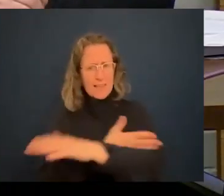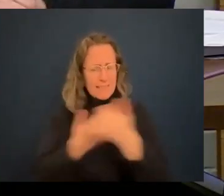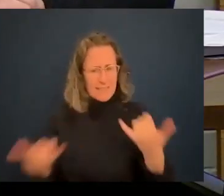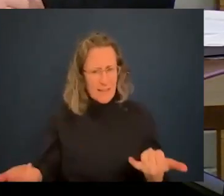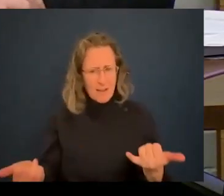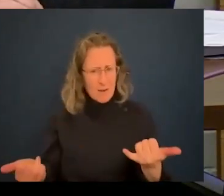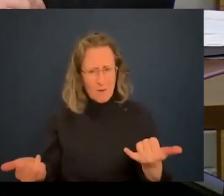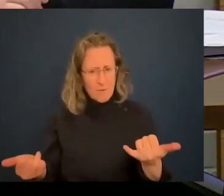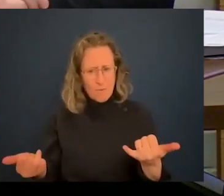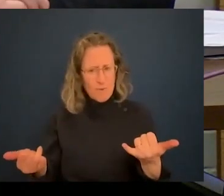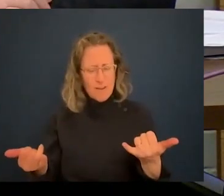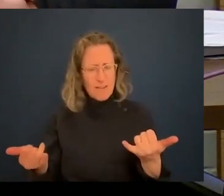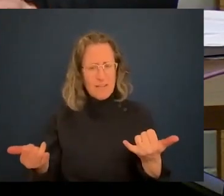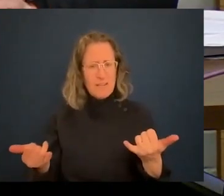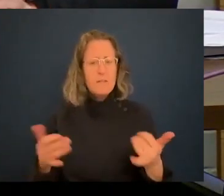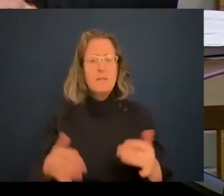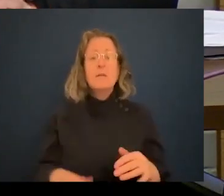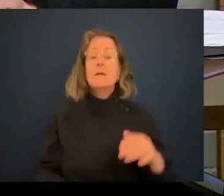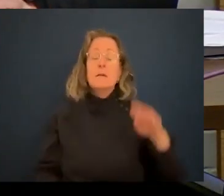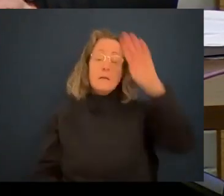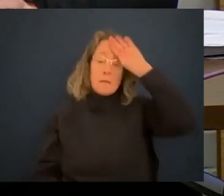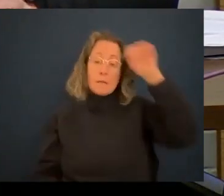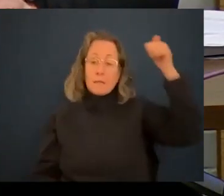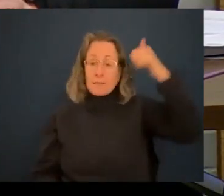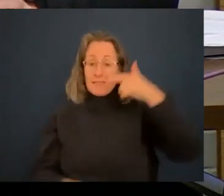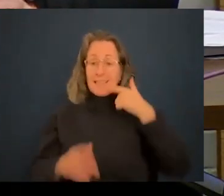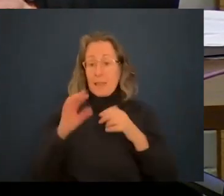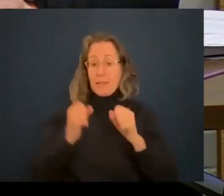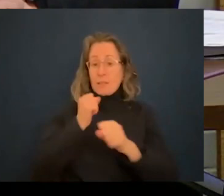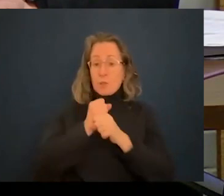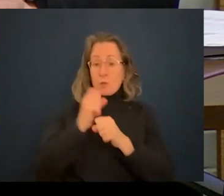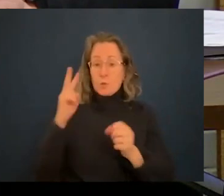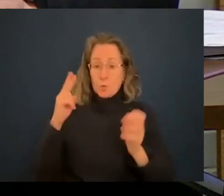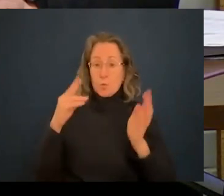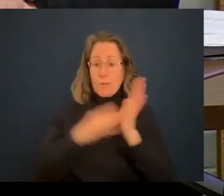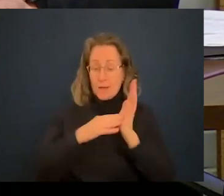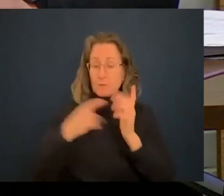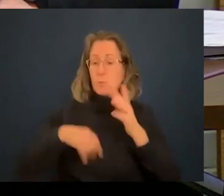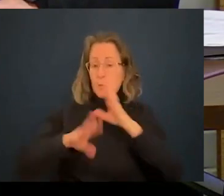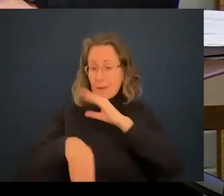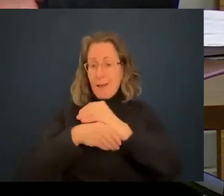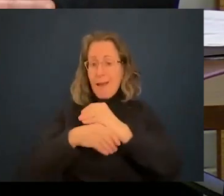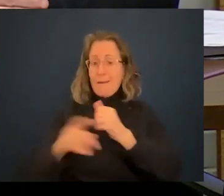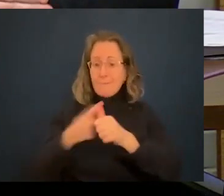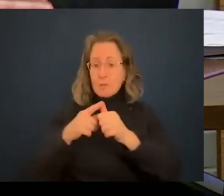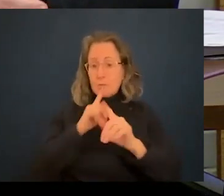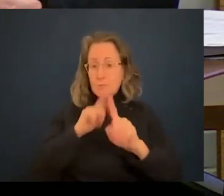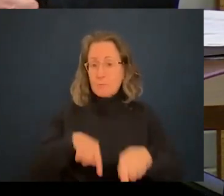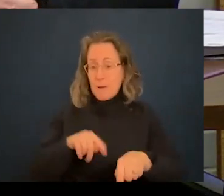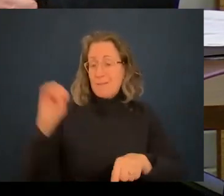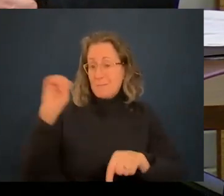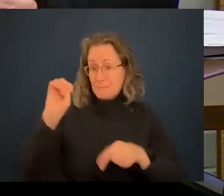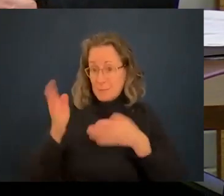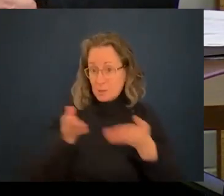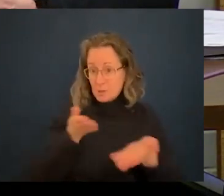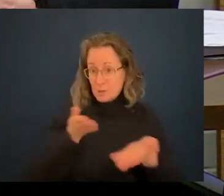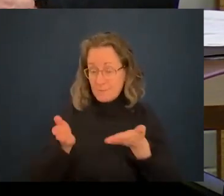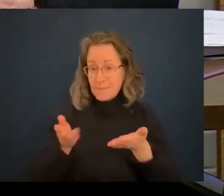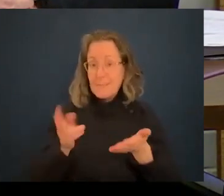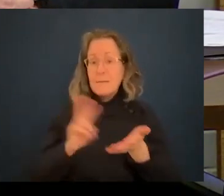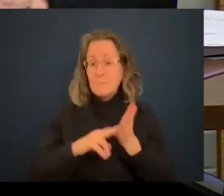the the big thing changed in 2000 when we started doing first response that that took two people off the fire